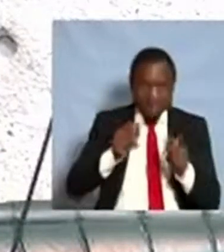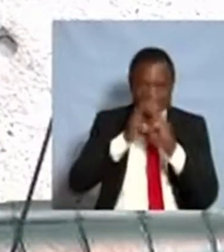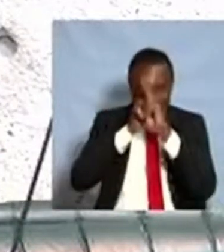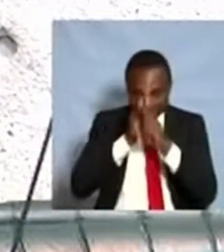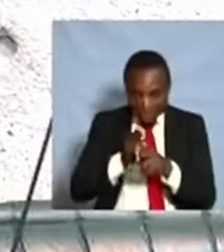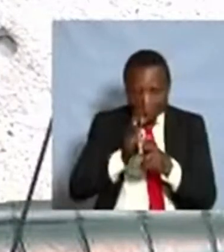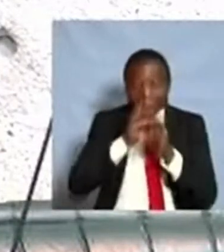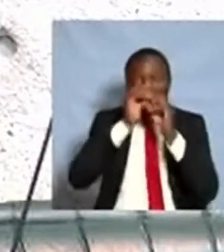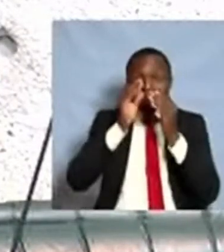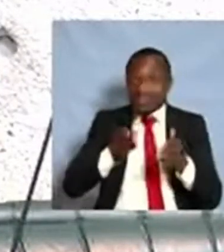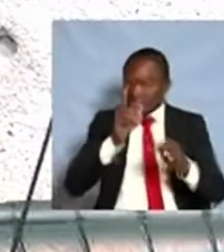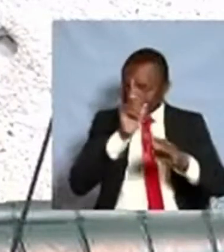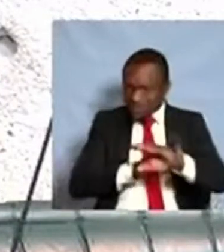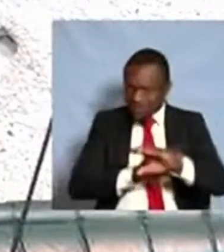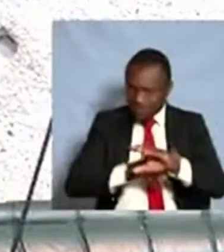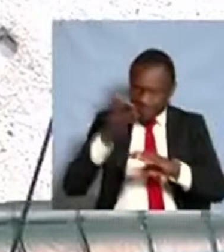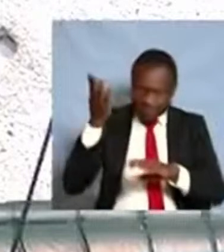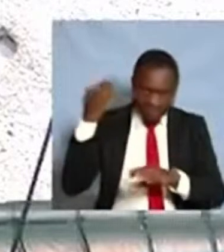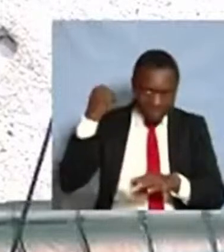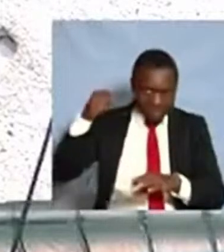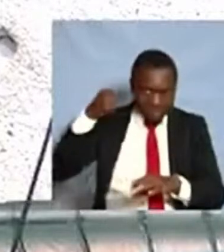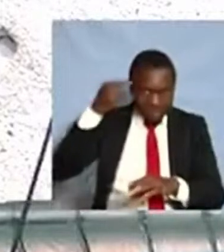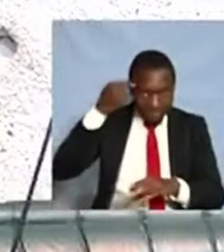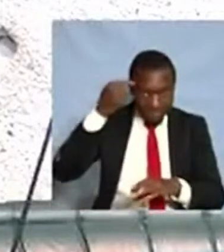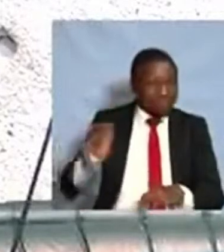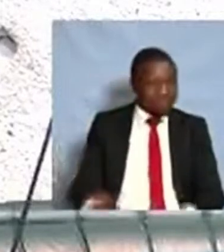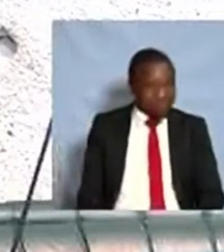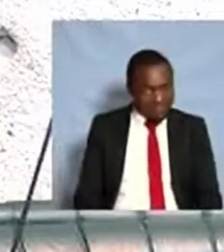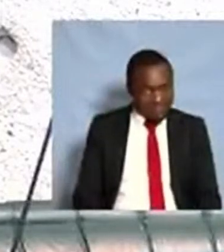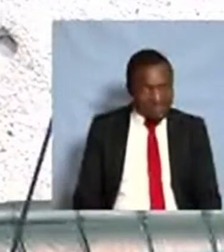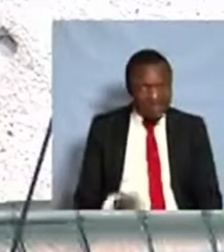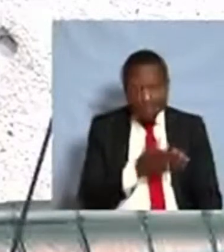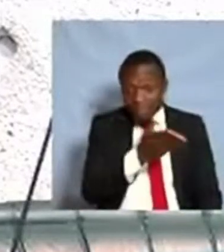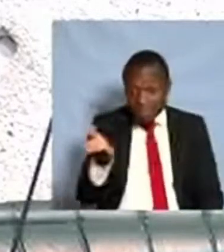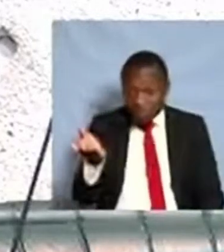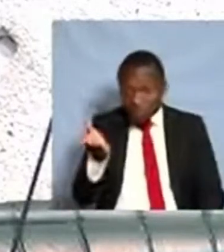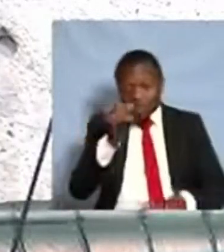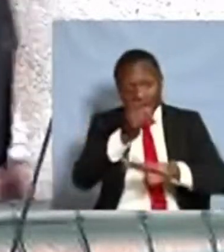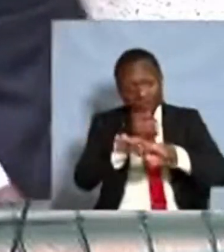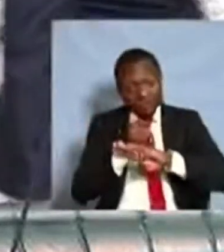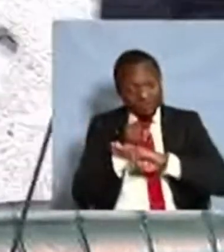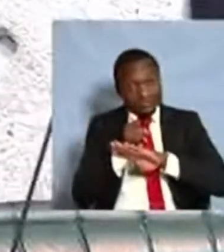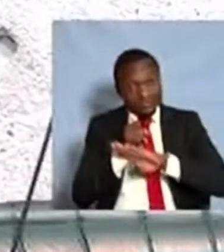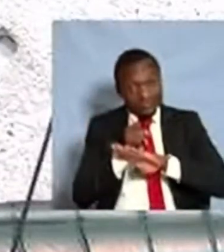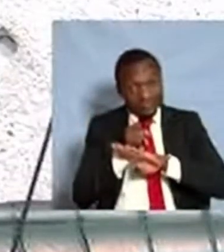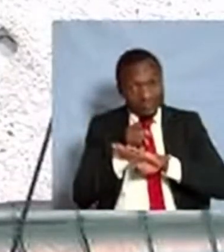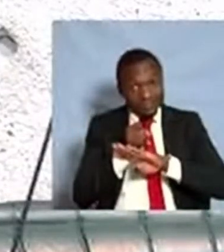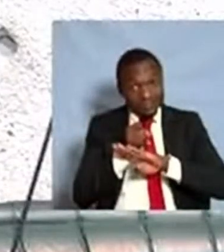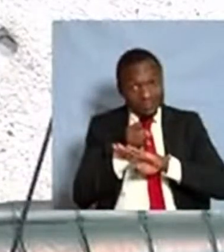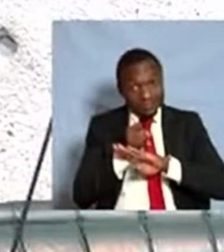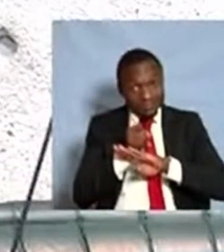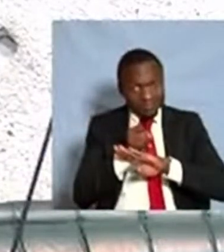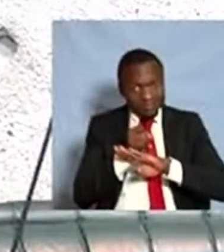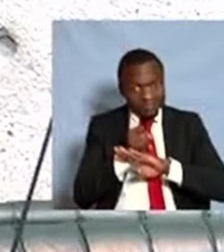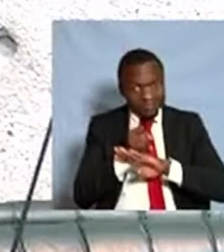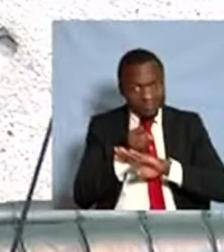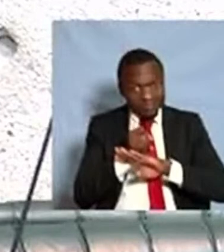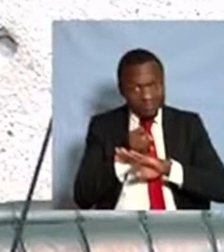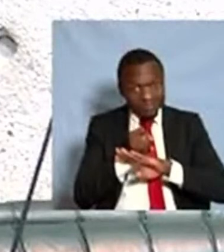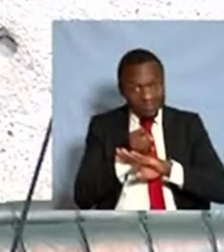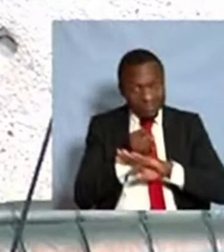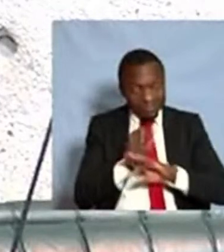Speaker, during the previous regime, we were actually invited to lodge